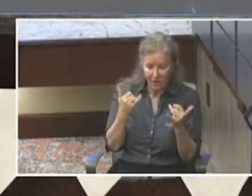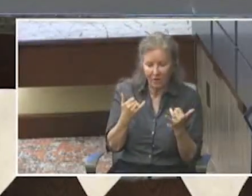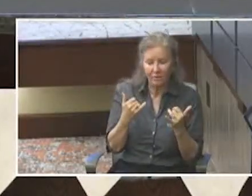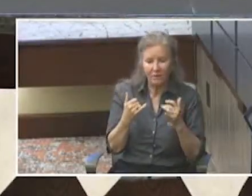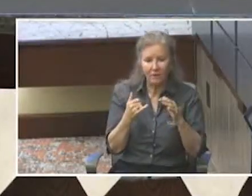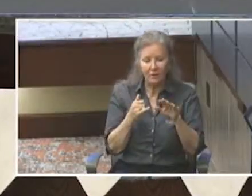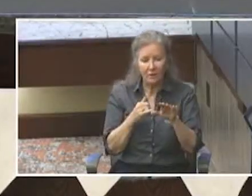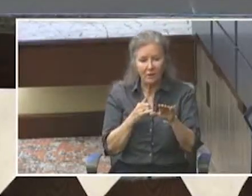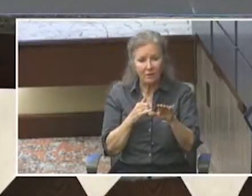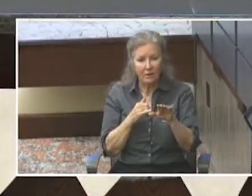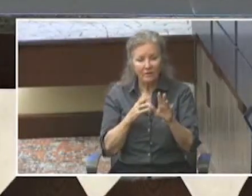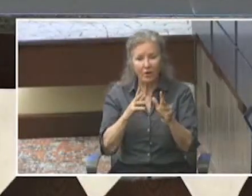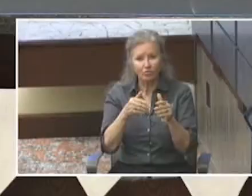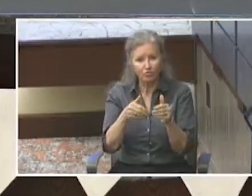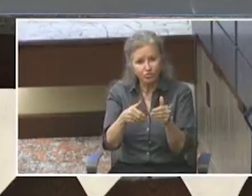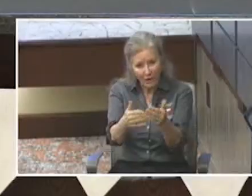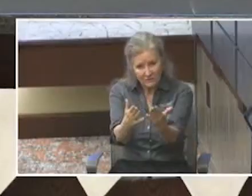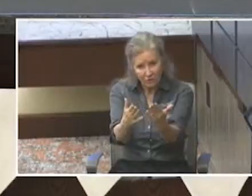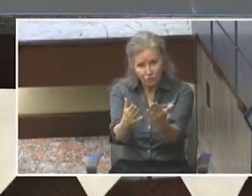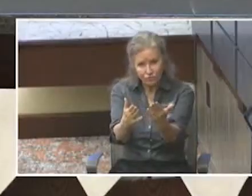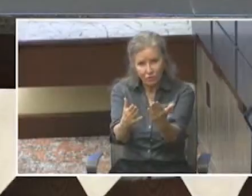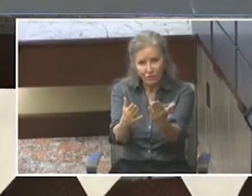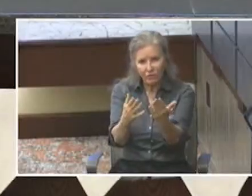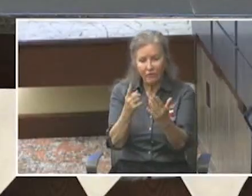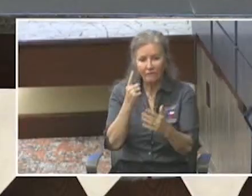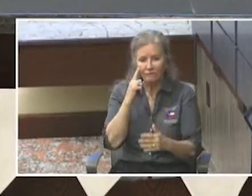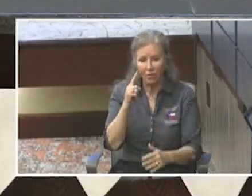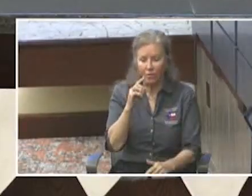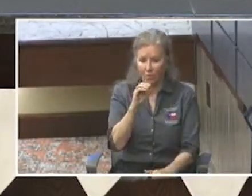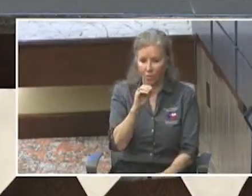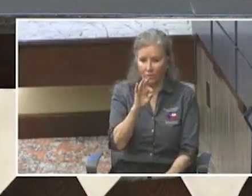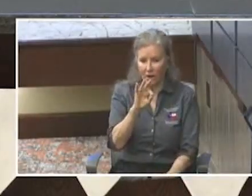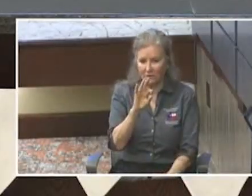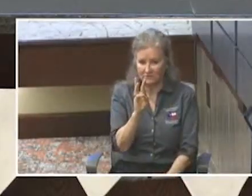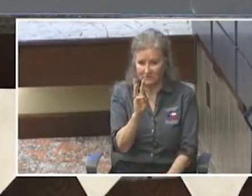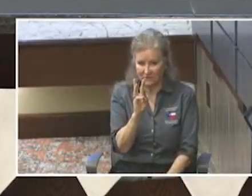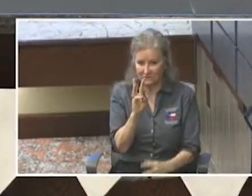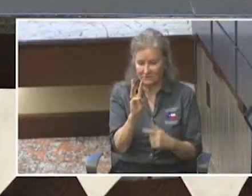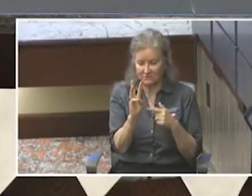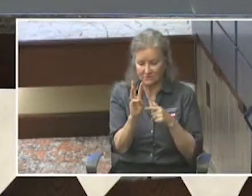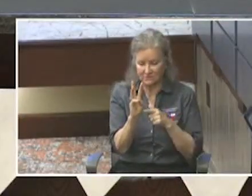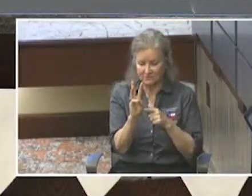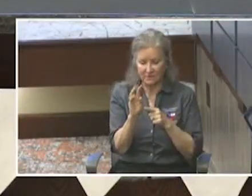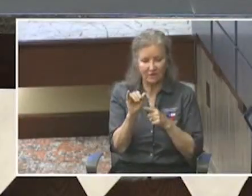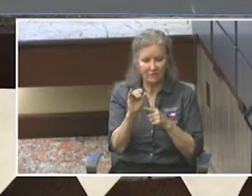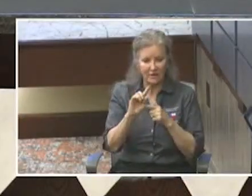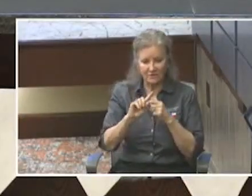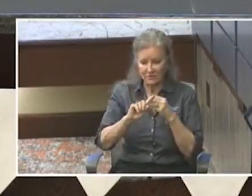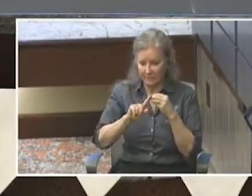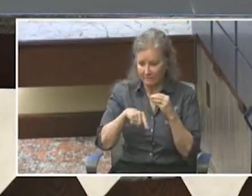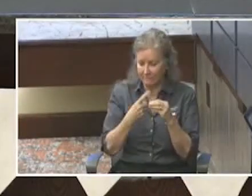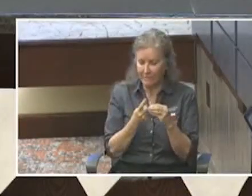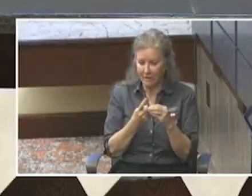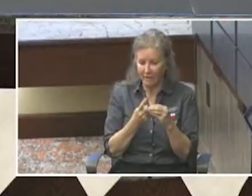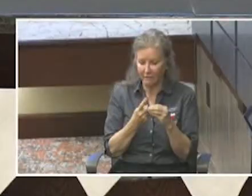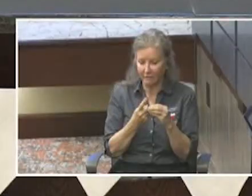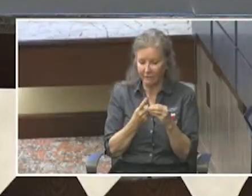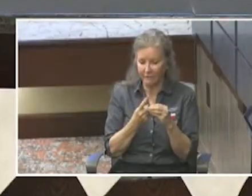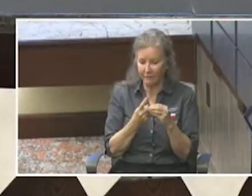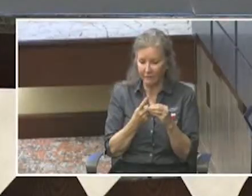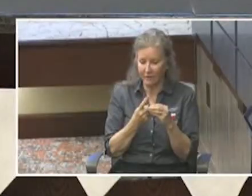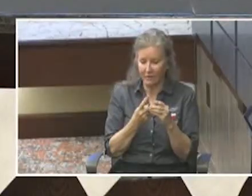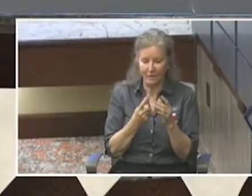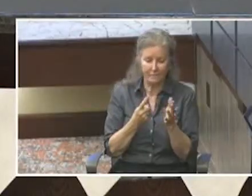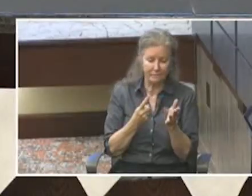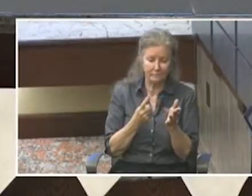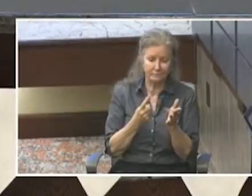the resolution on 096. And it's about a park that we're going to